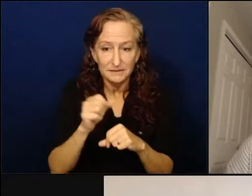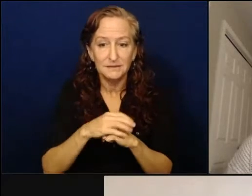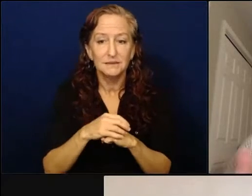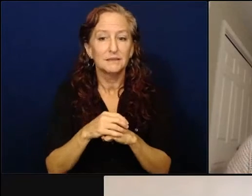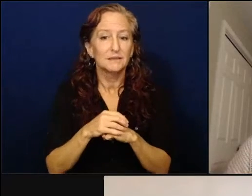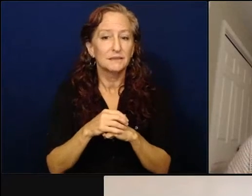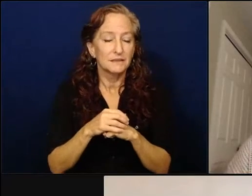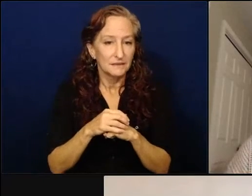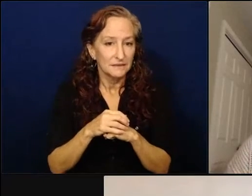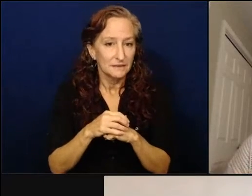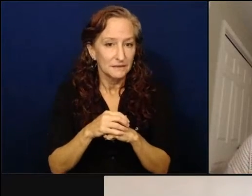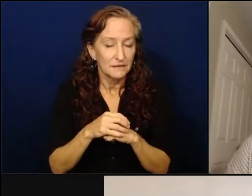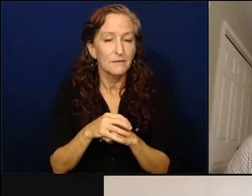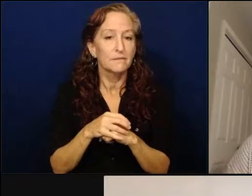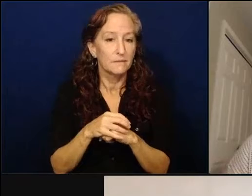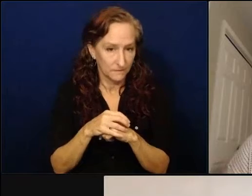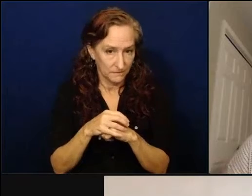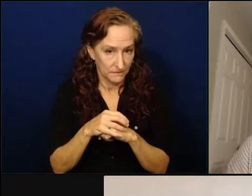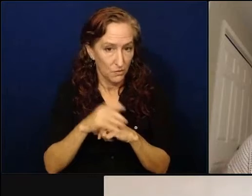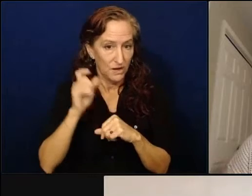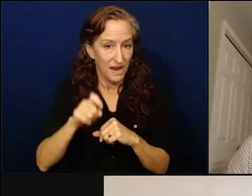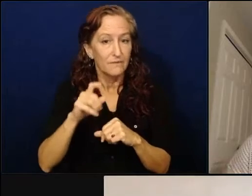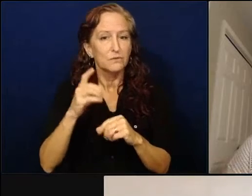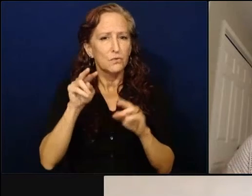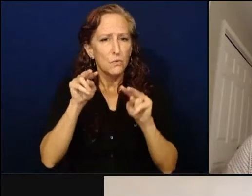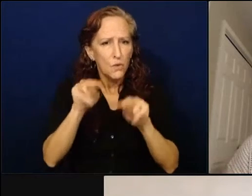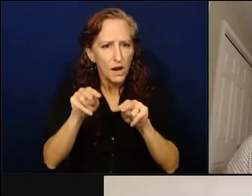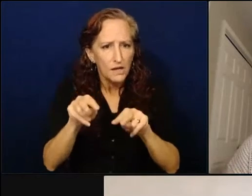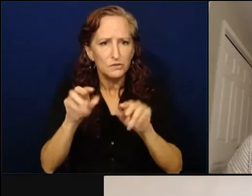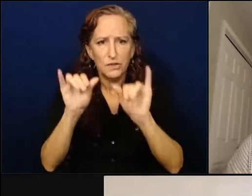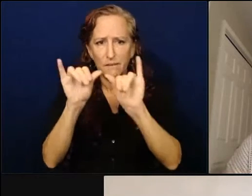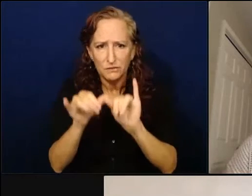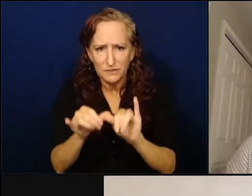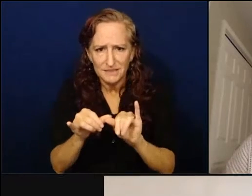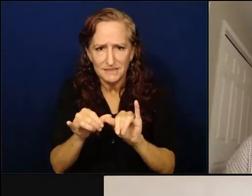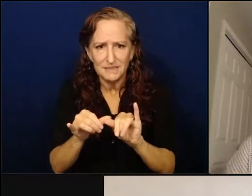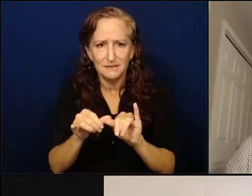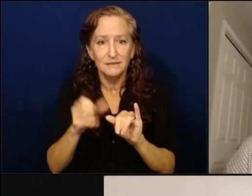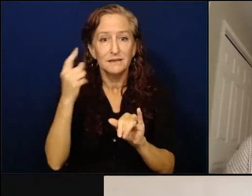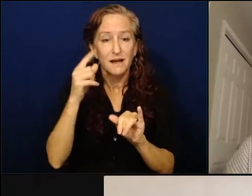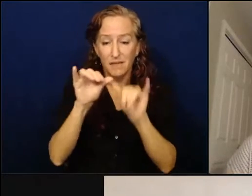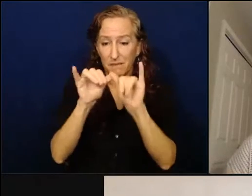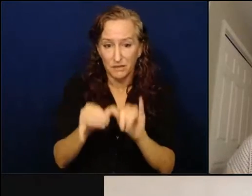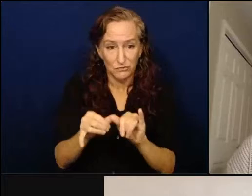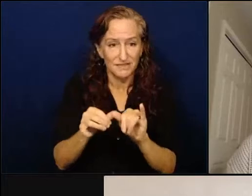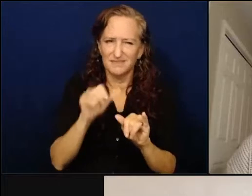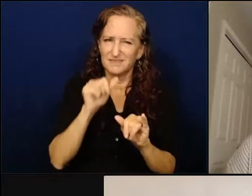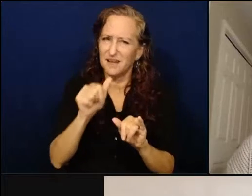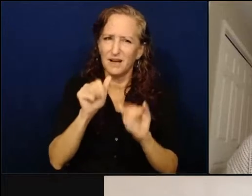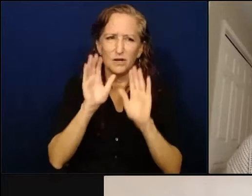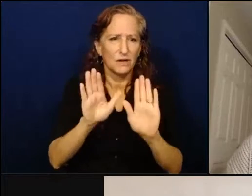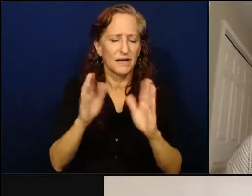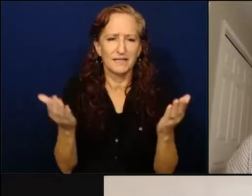concerned about sliding back into metrics that have been not great for the United States for quite a while. The United